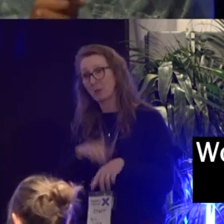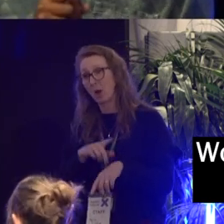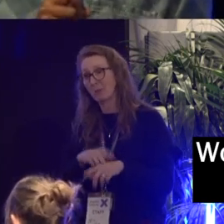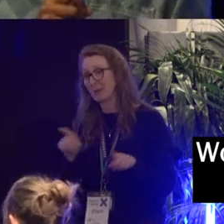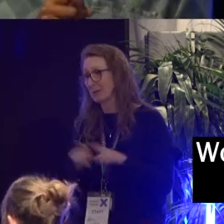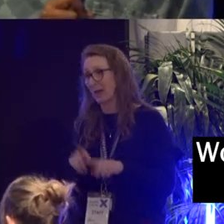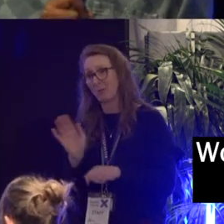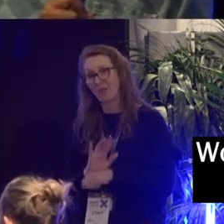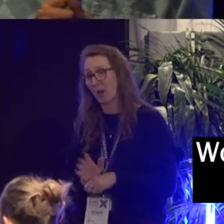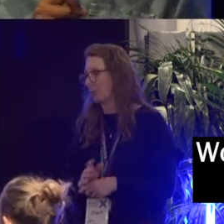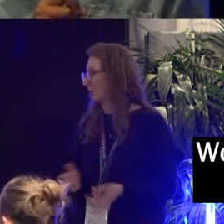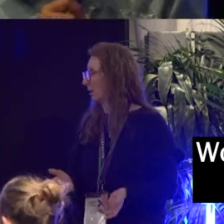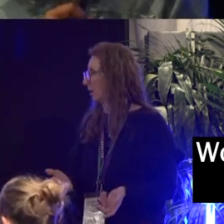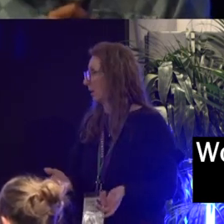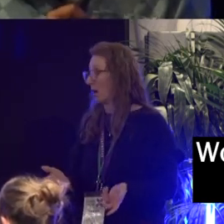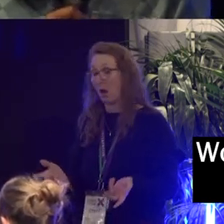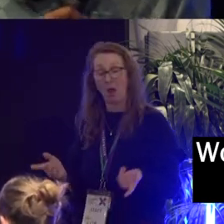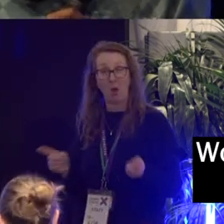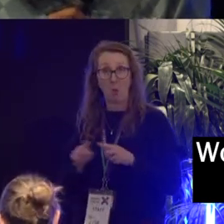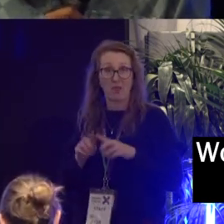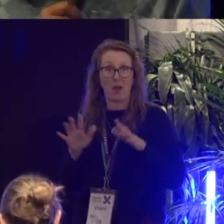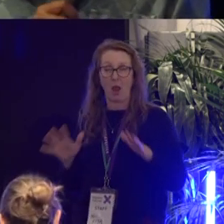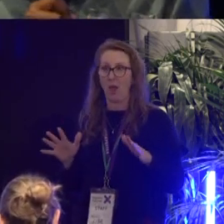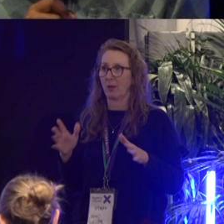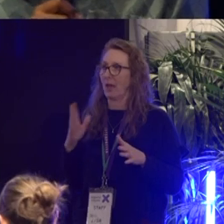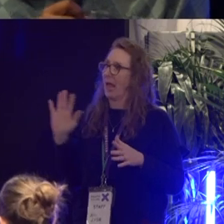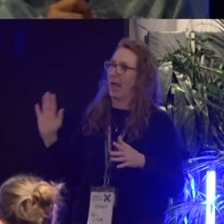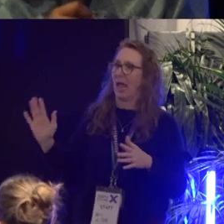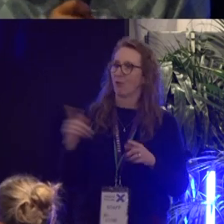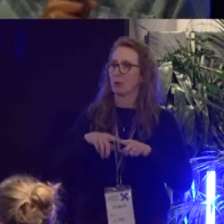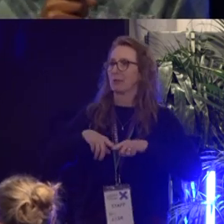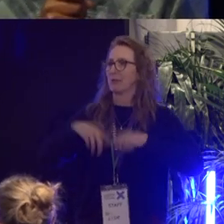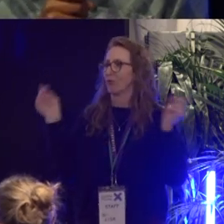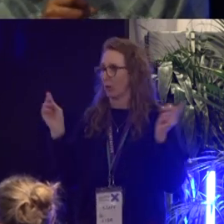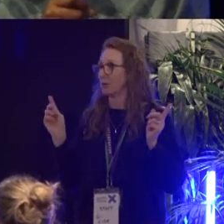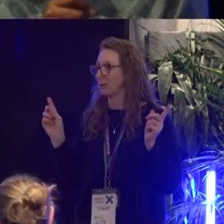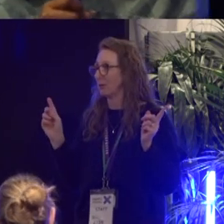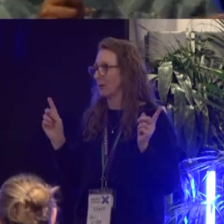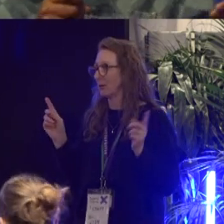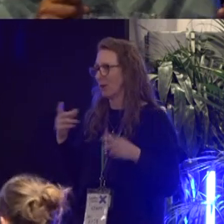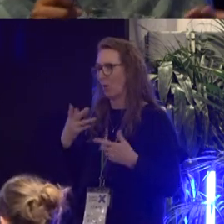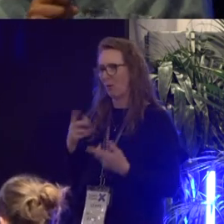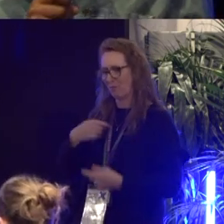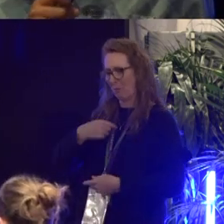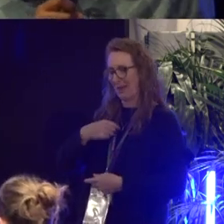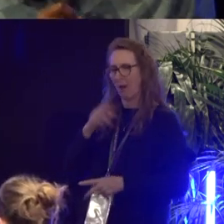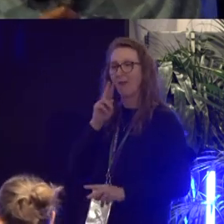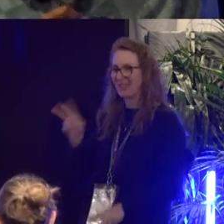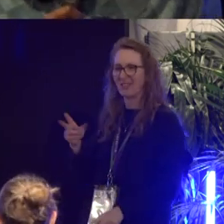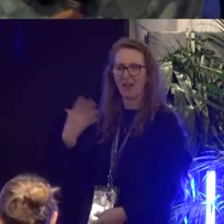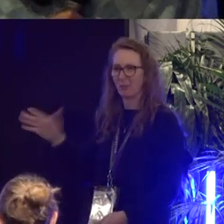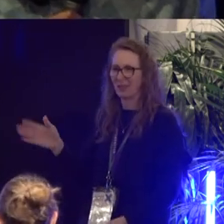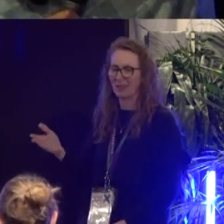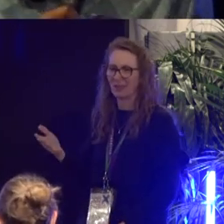I can't even fathom what that's like, but everyone's really different, right? So I'm on to the next thing. I've already seen that, but then I suppose everyone's